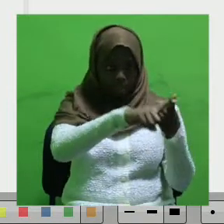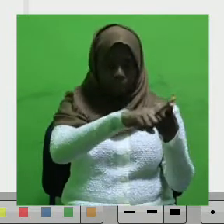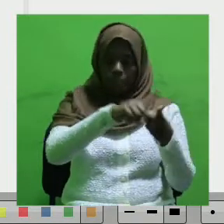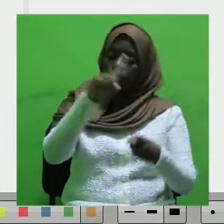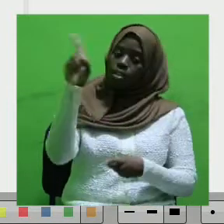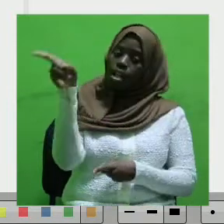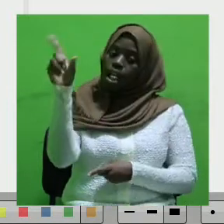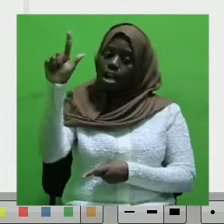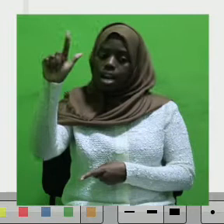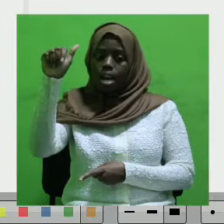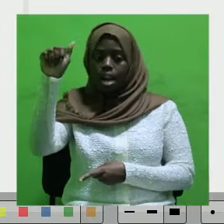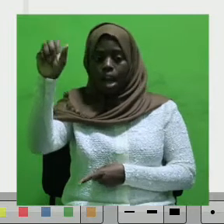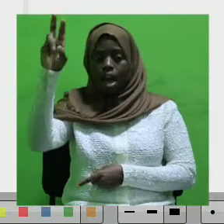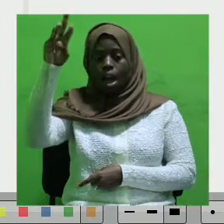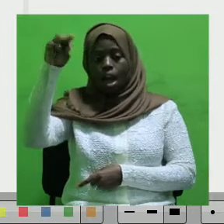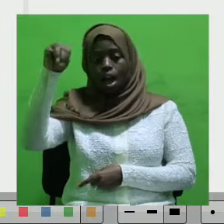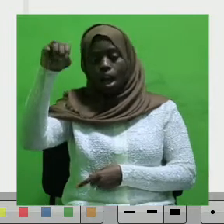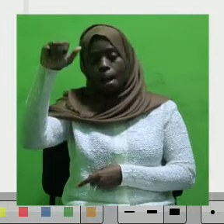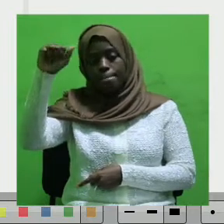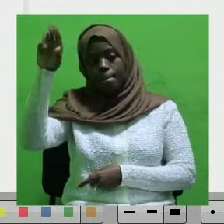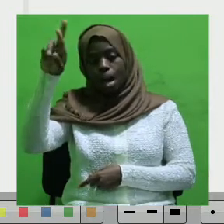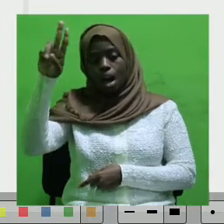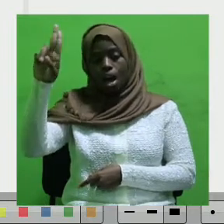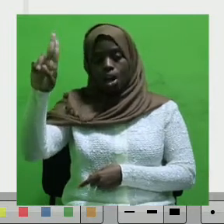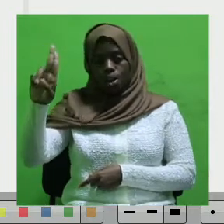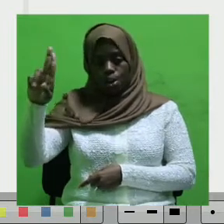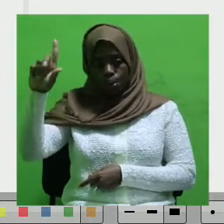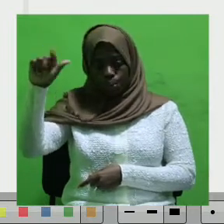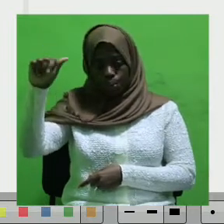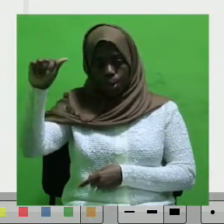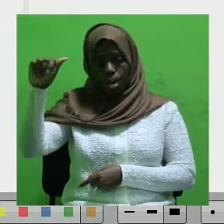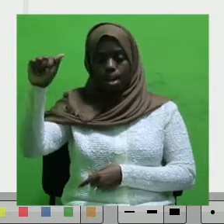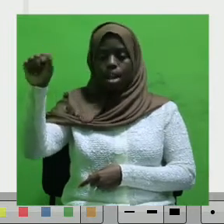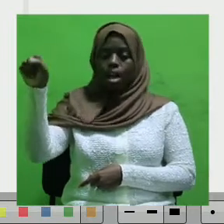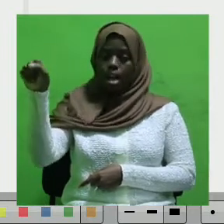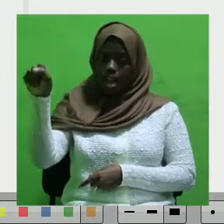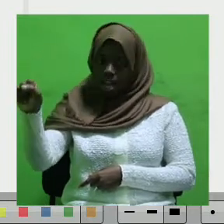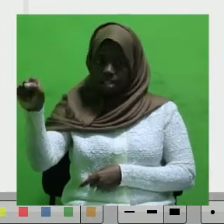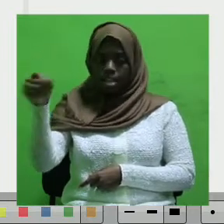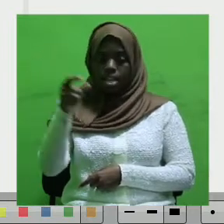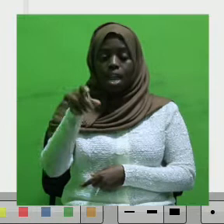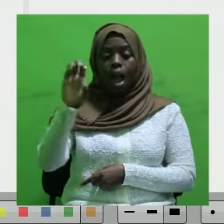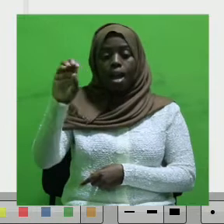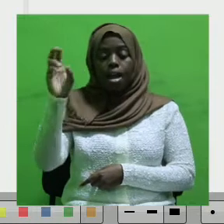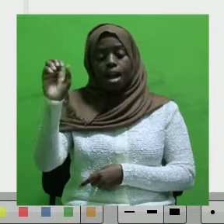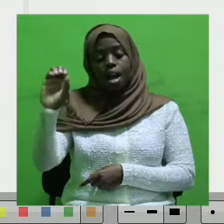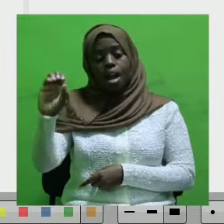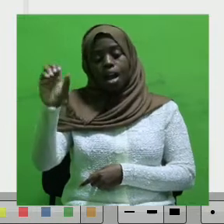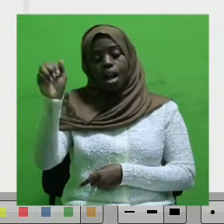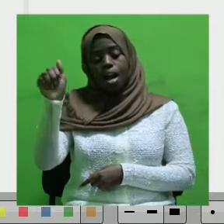the glomerulus, in which we have said that it's a ball of capillaries which